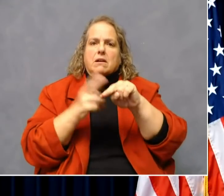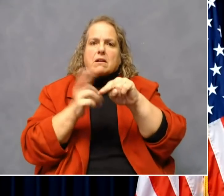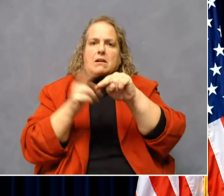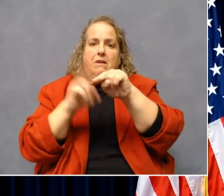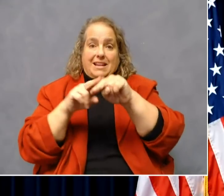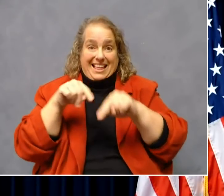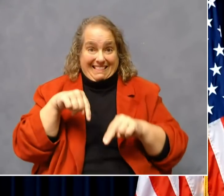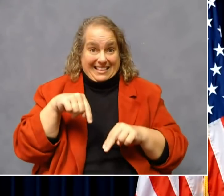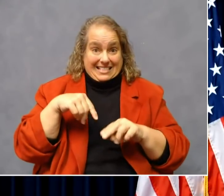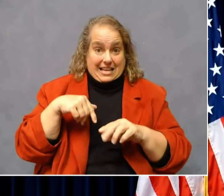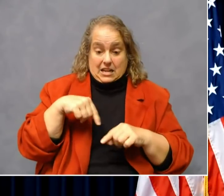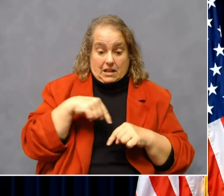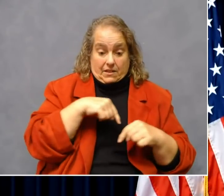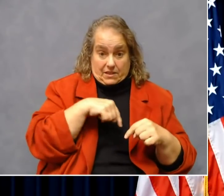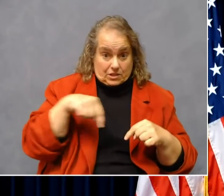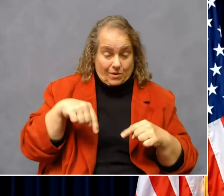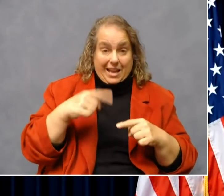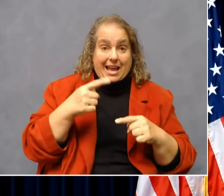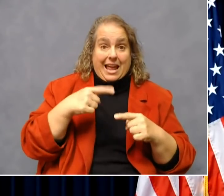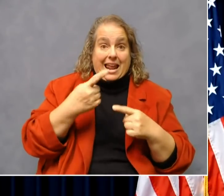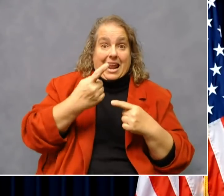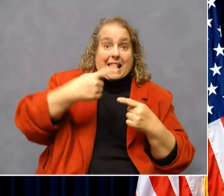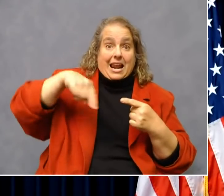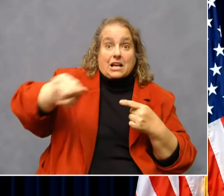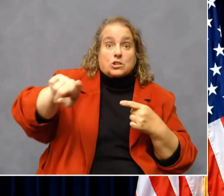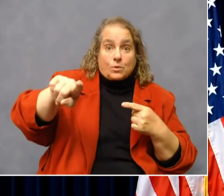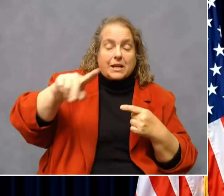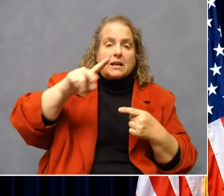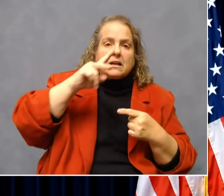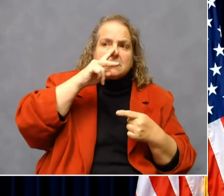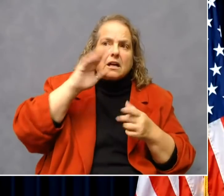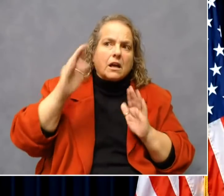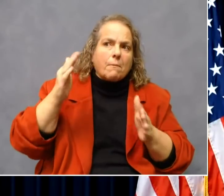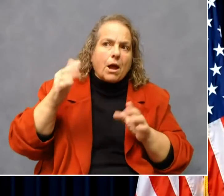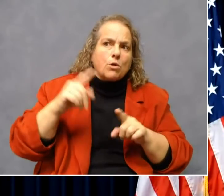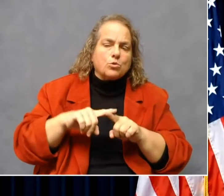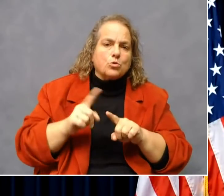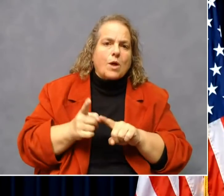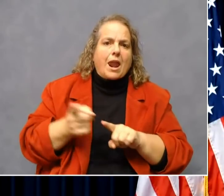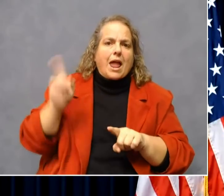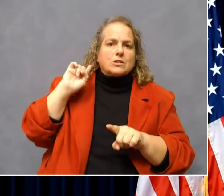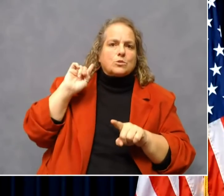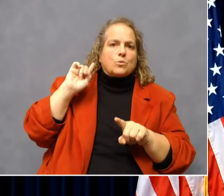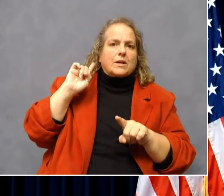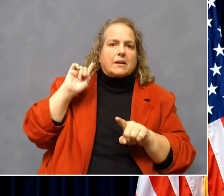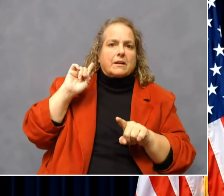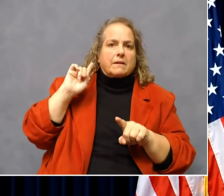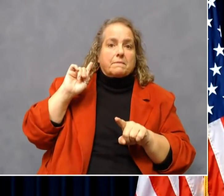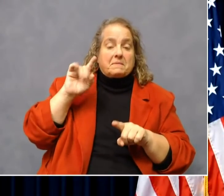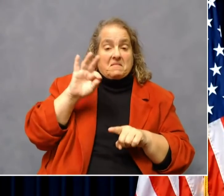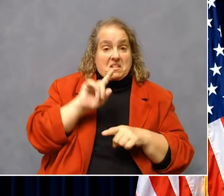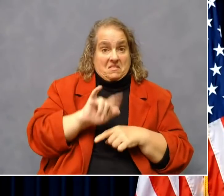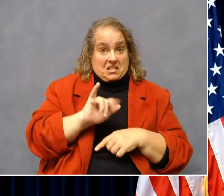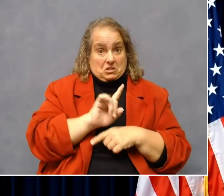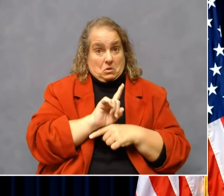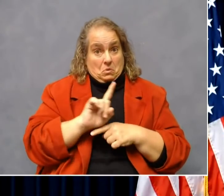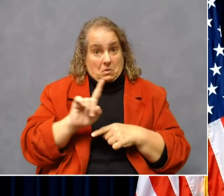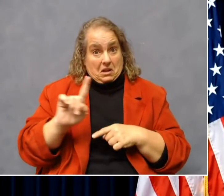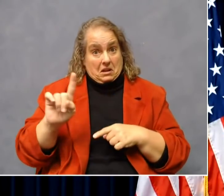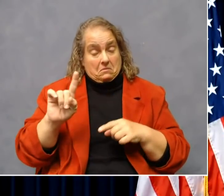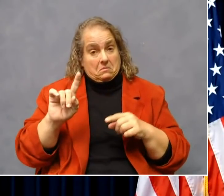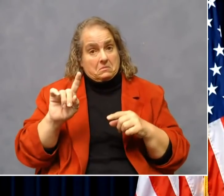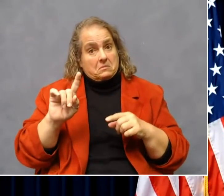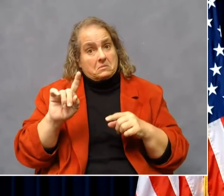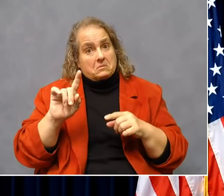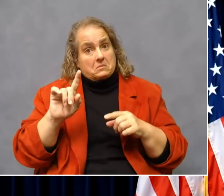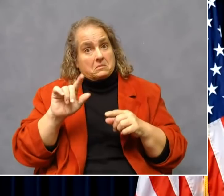to last week and the week before. If this week isn't as significant as 2 weeks ago, then we